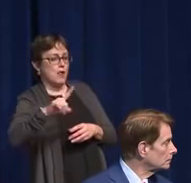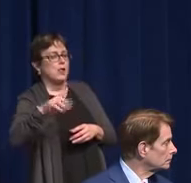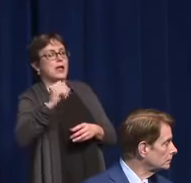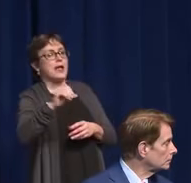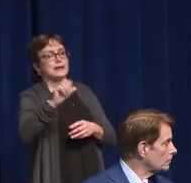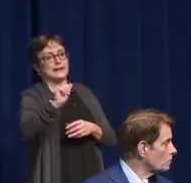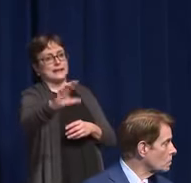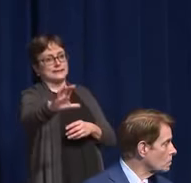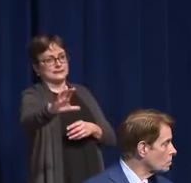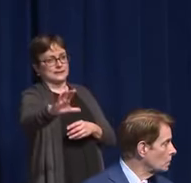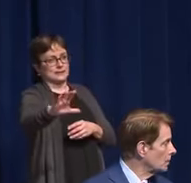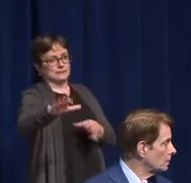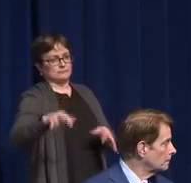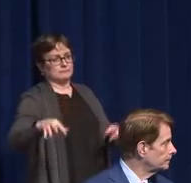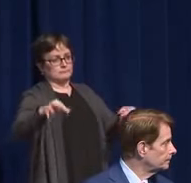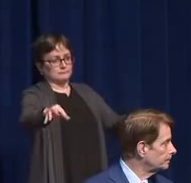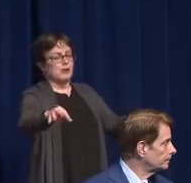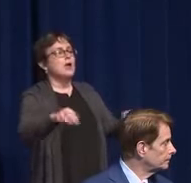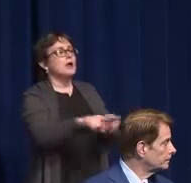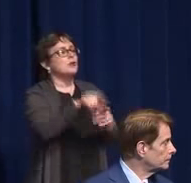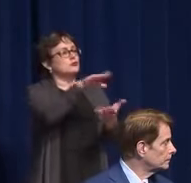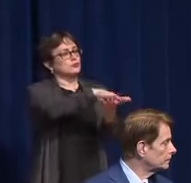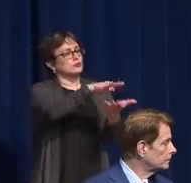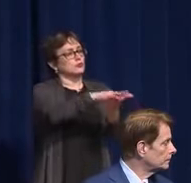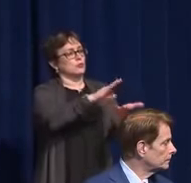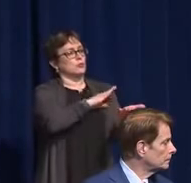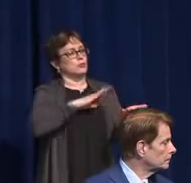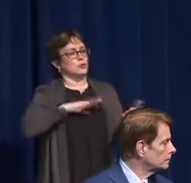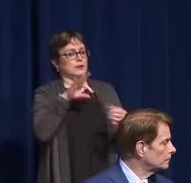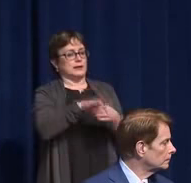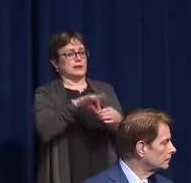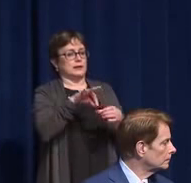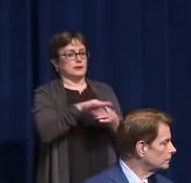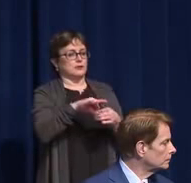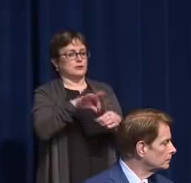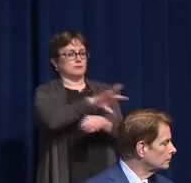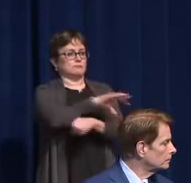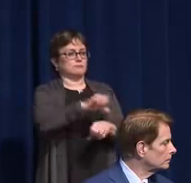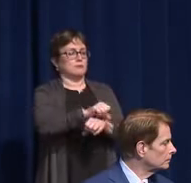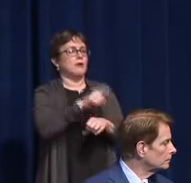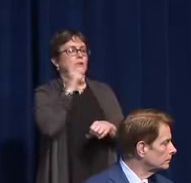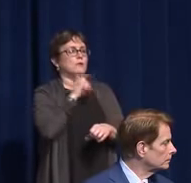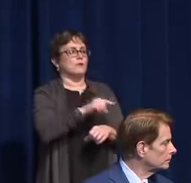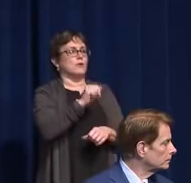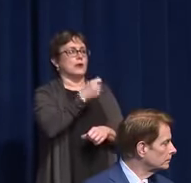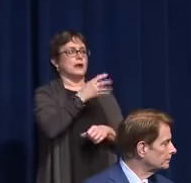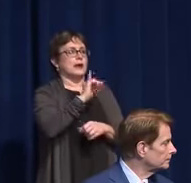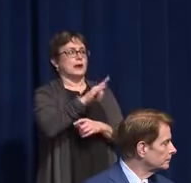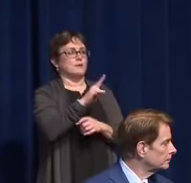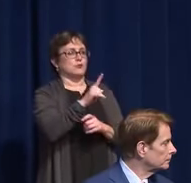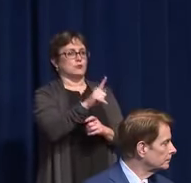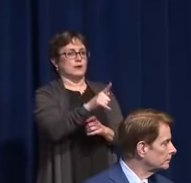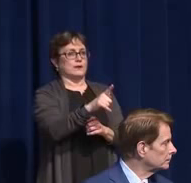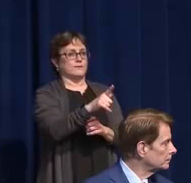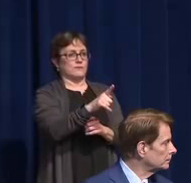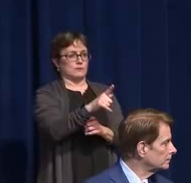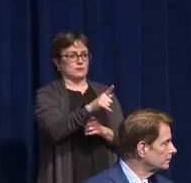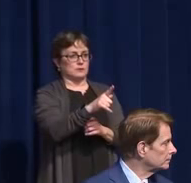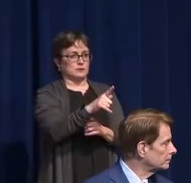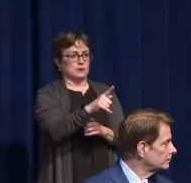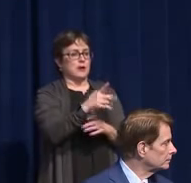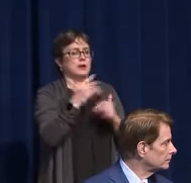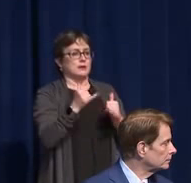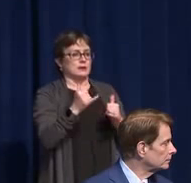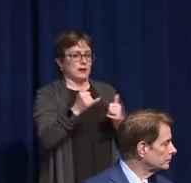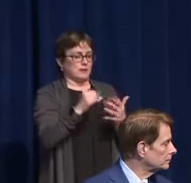school board election scheduled for April 21st. Moreover, all elections,